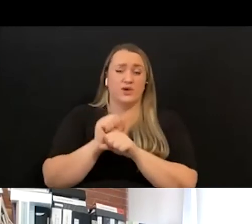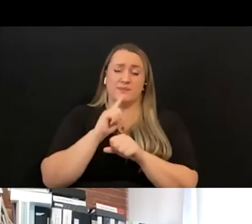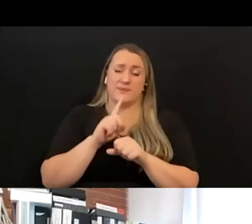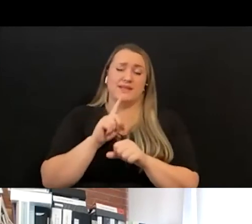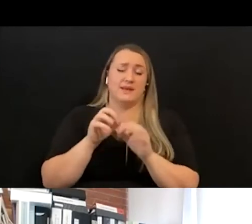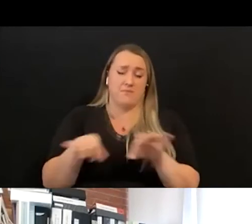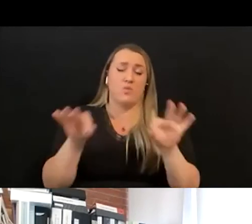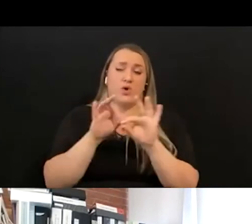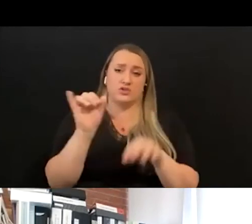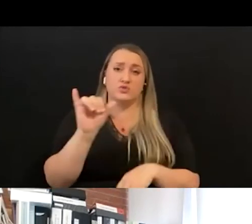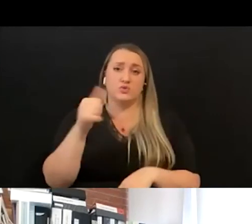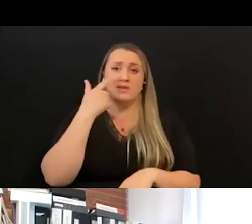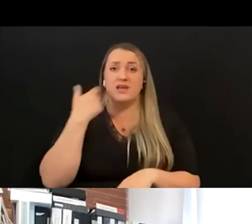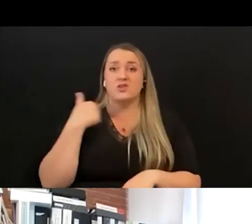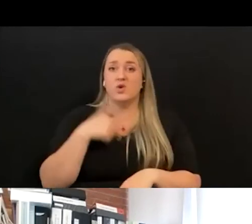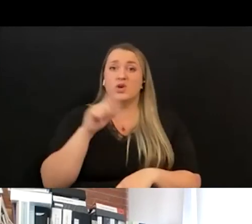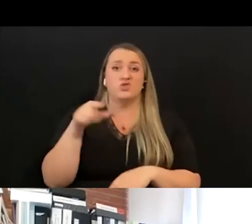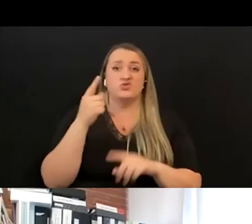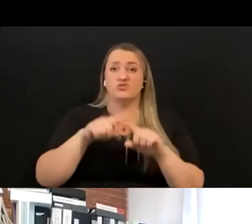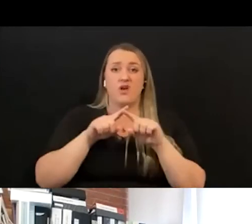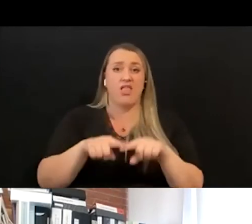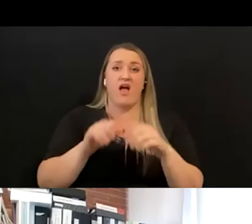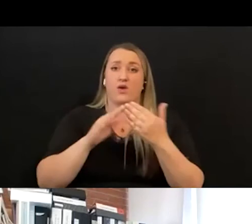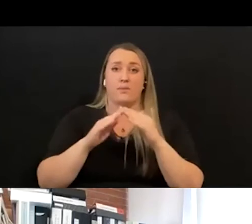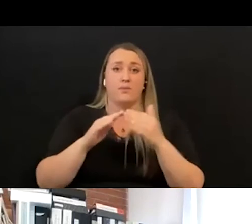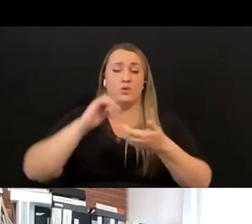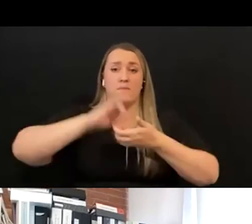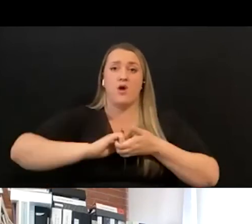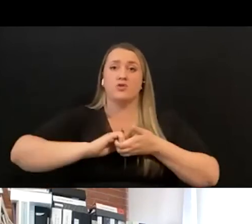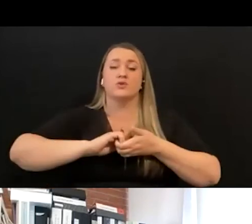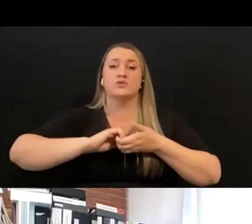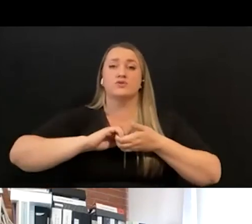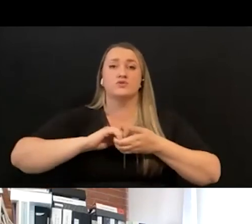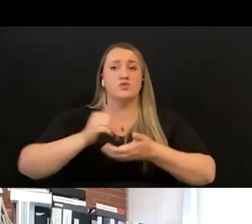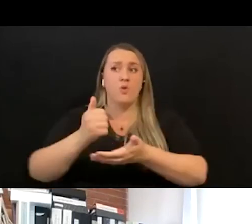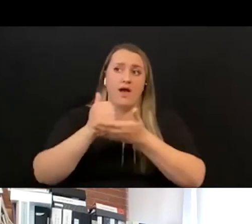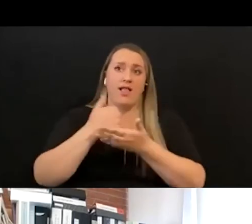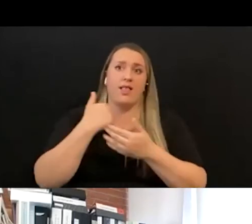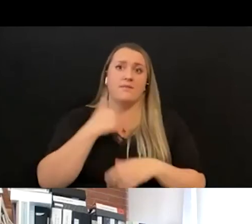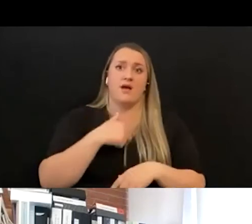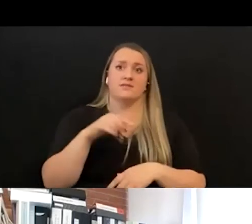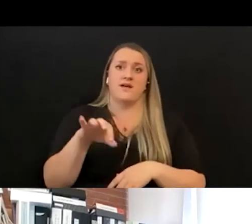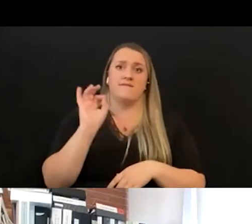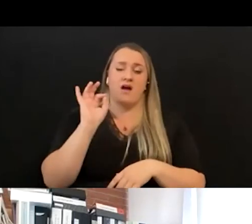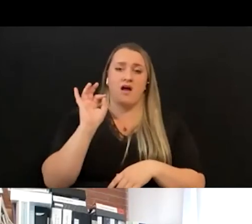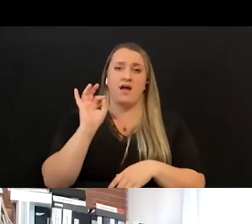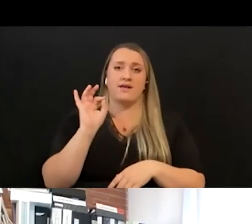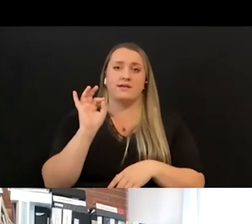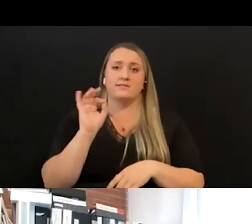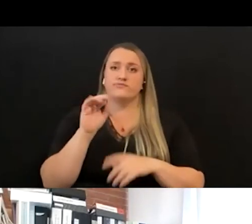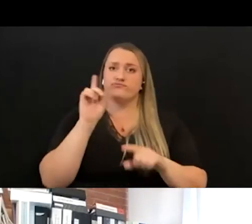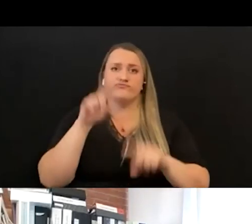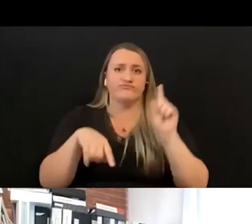because we just relied on community partners to help us find all sorts